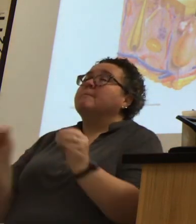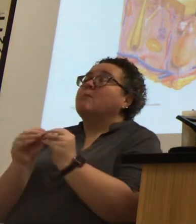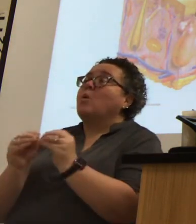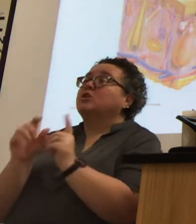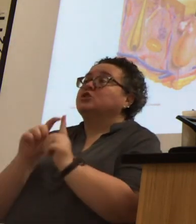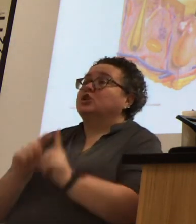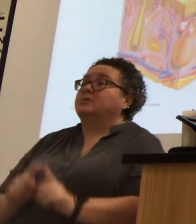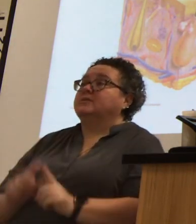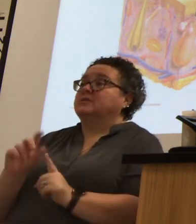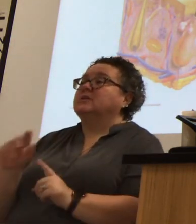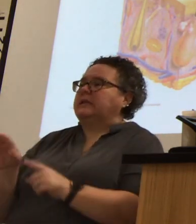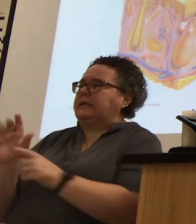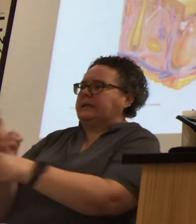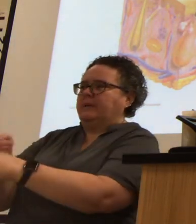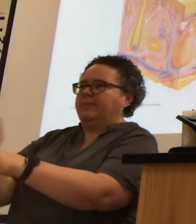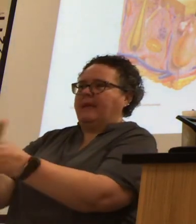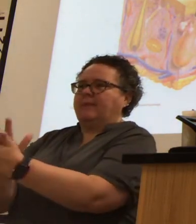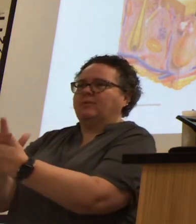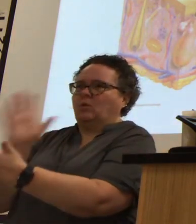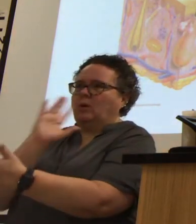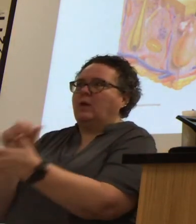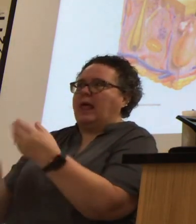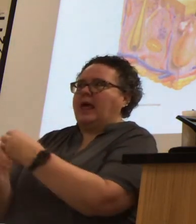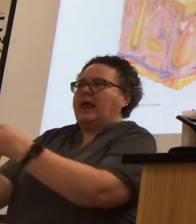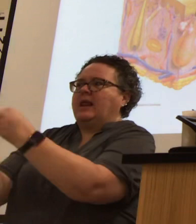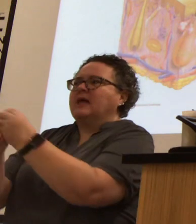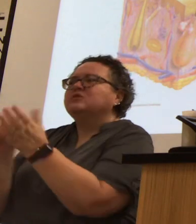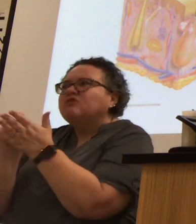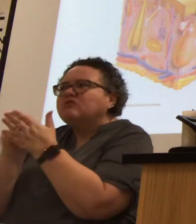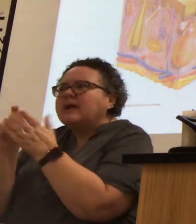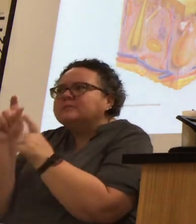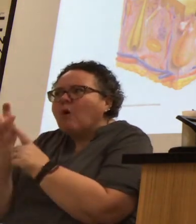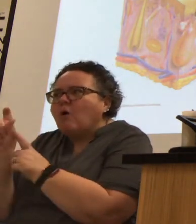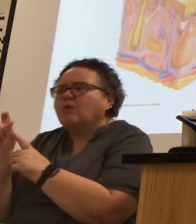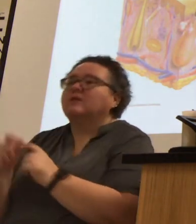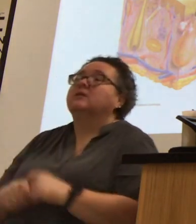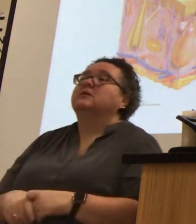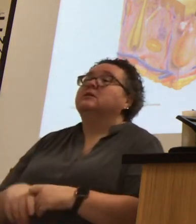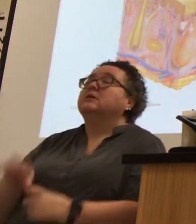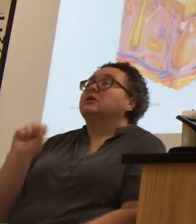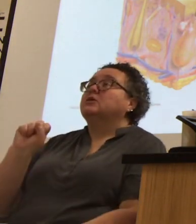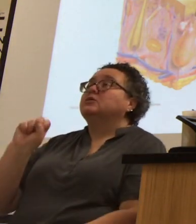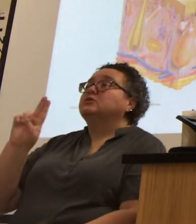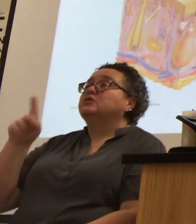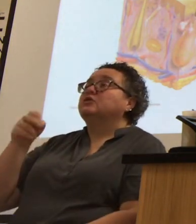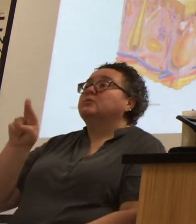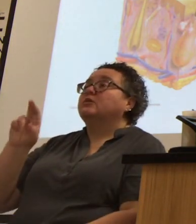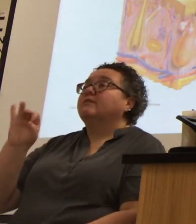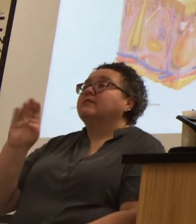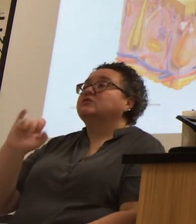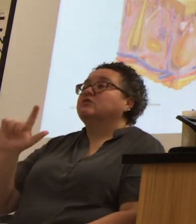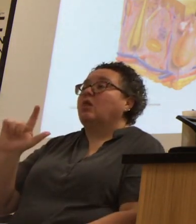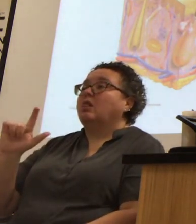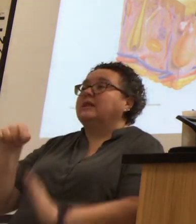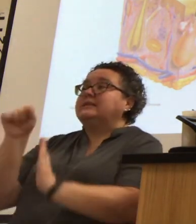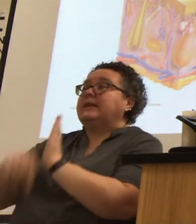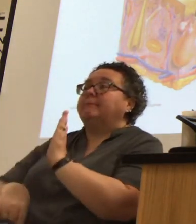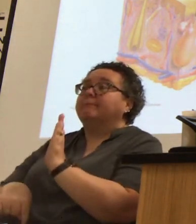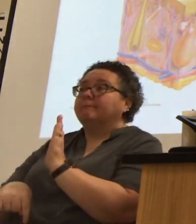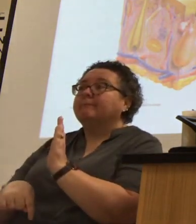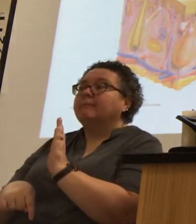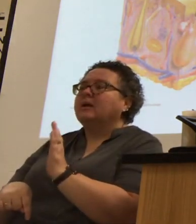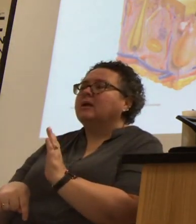Keep that little half sheet available. We'll add to it, so write small. Superficial deep. When you're dissecting, I mean, you want